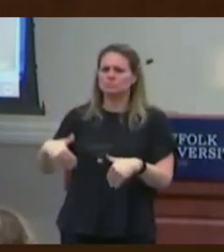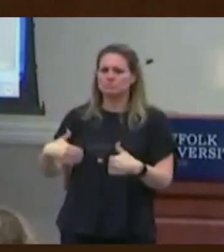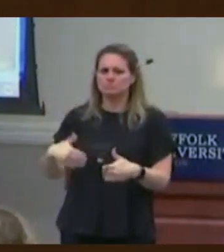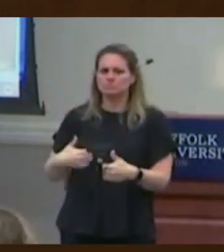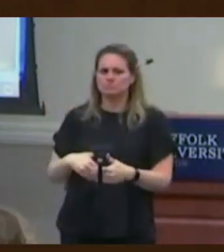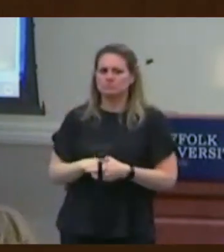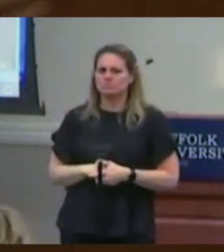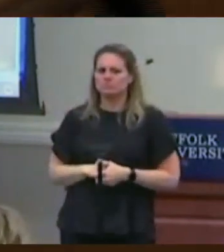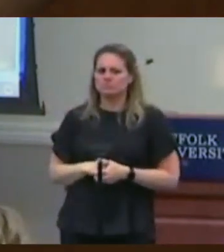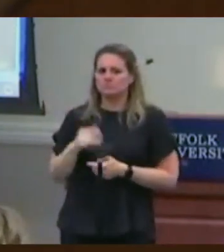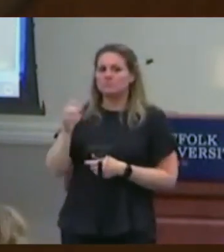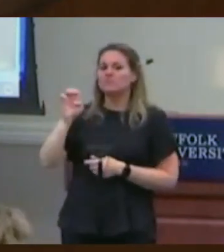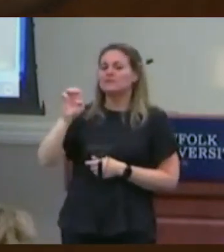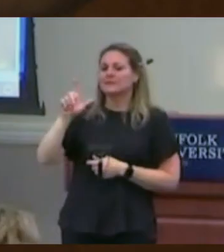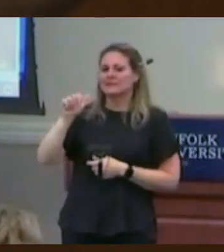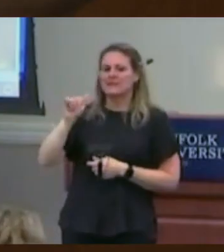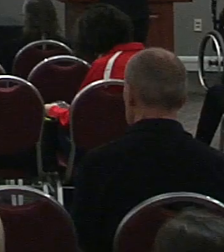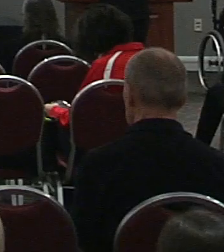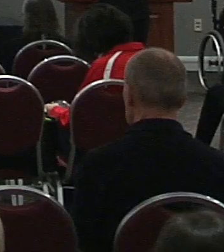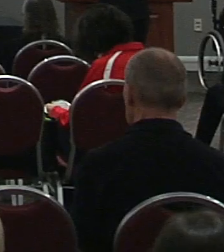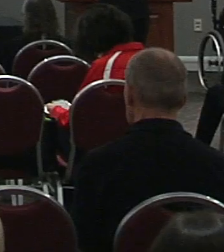Thank you so much.